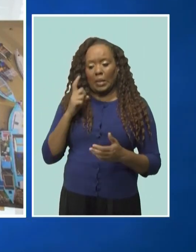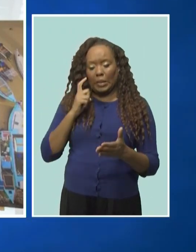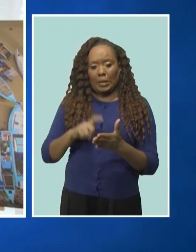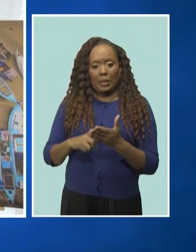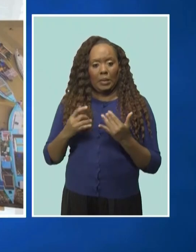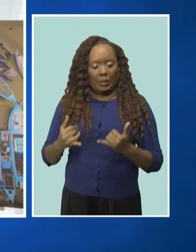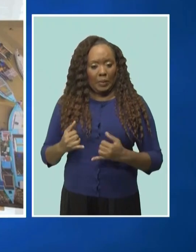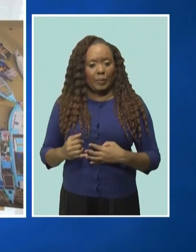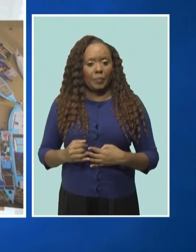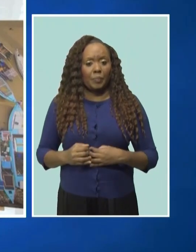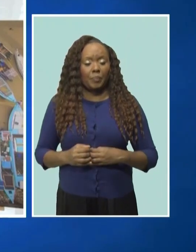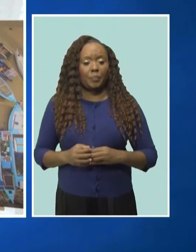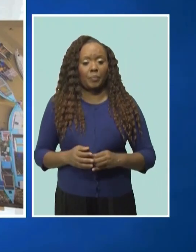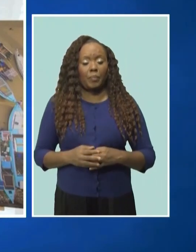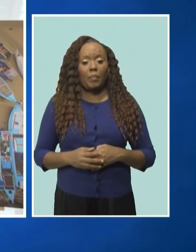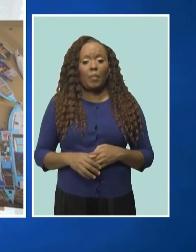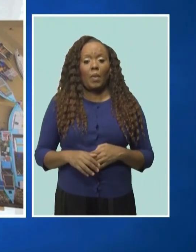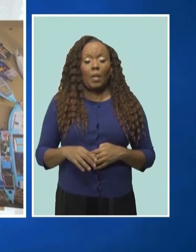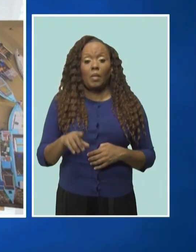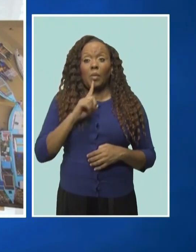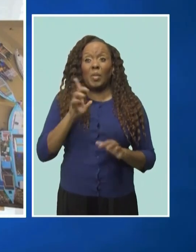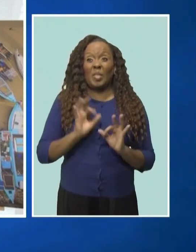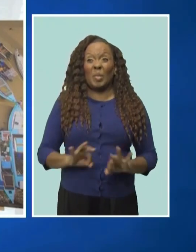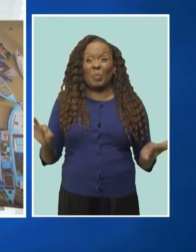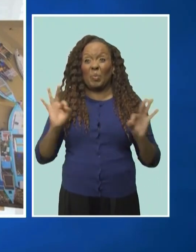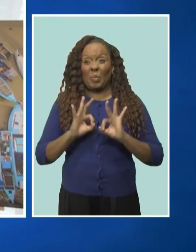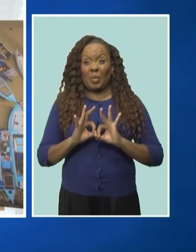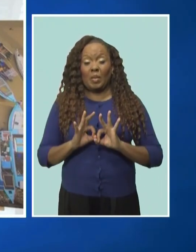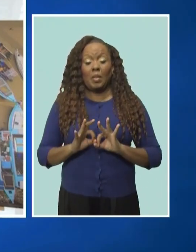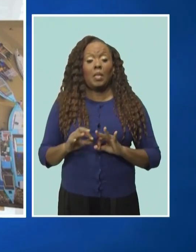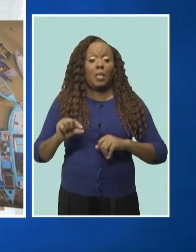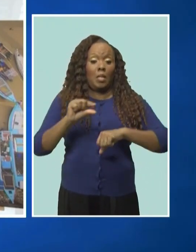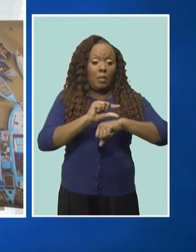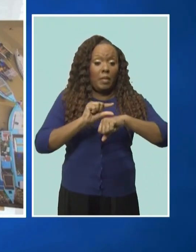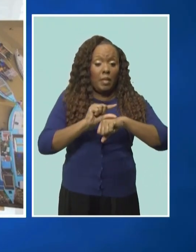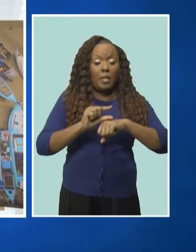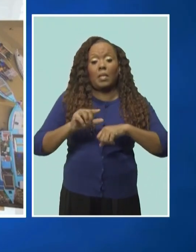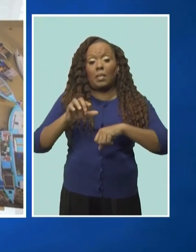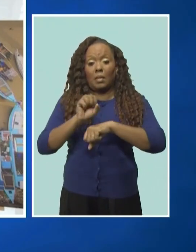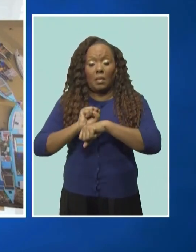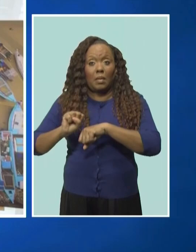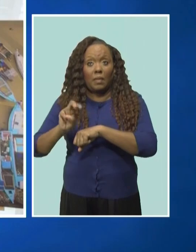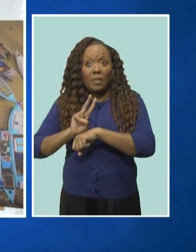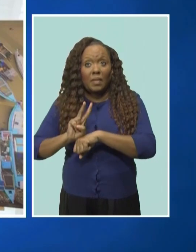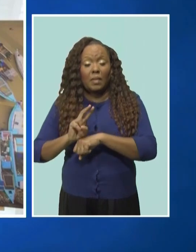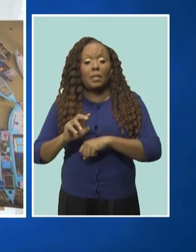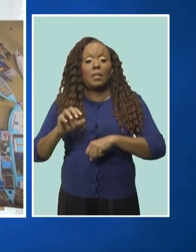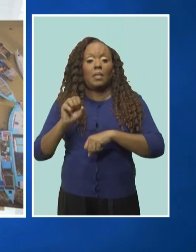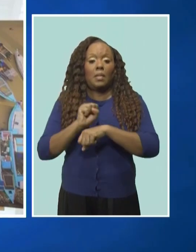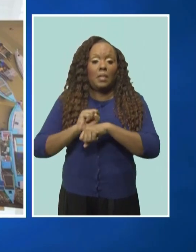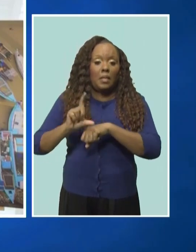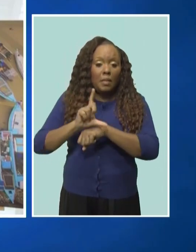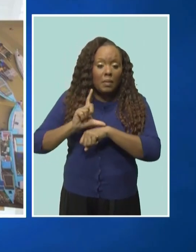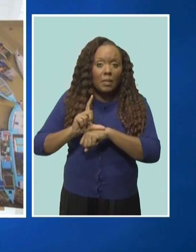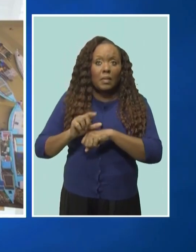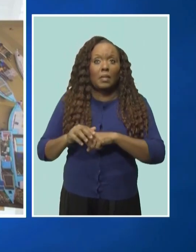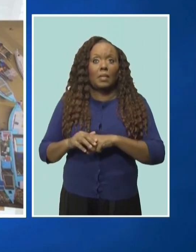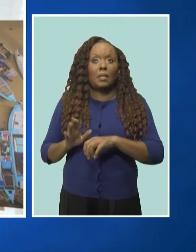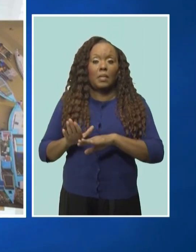It is important to note that Grenada, St. Vincent and the Grenadines, St. Lucia,